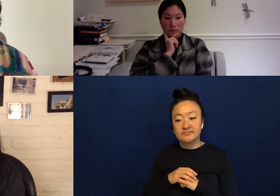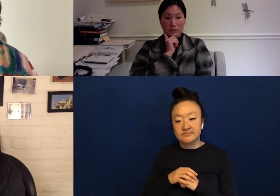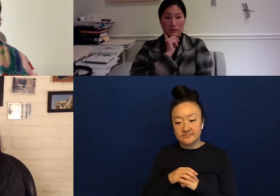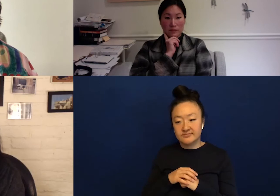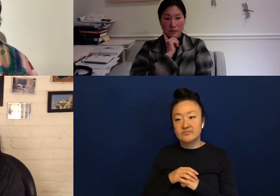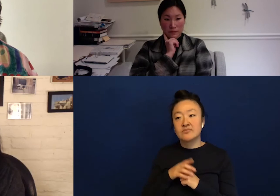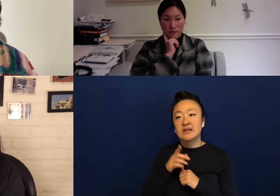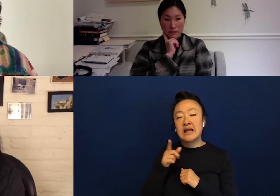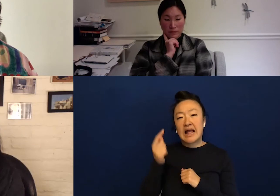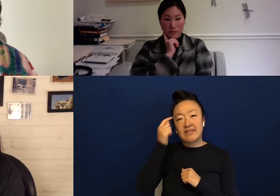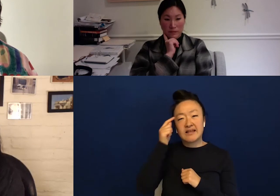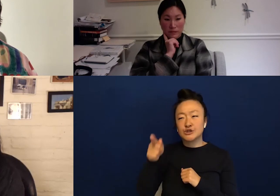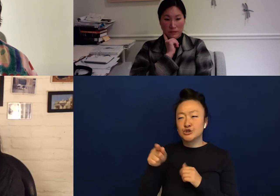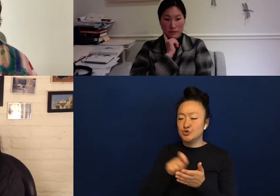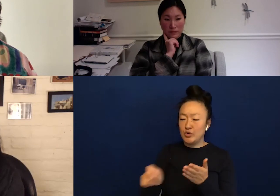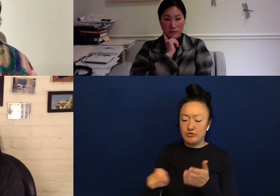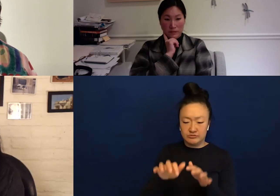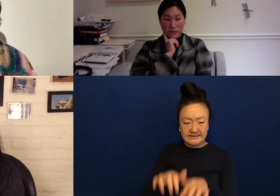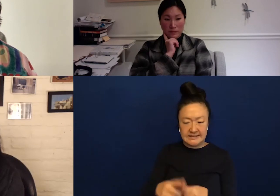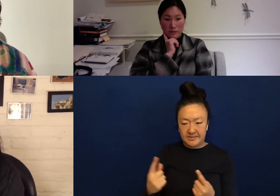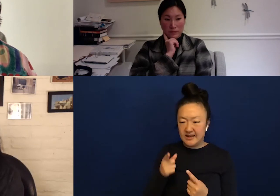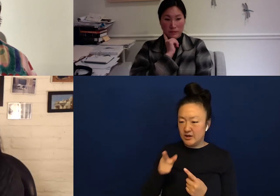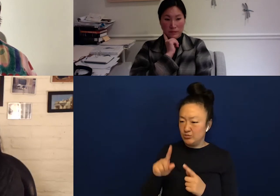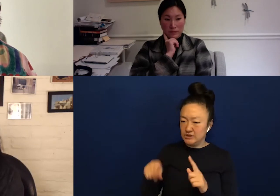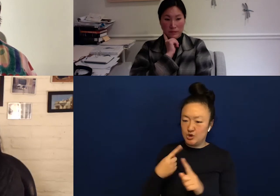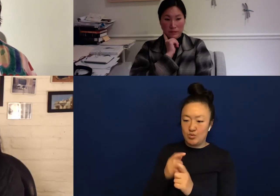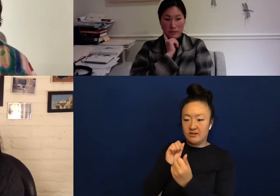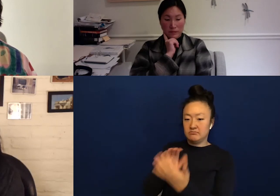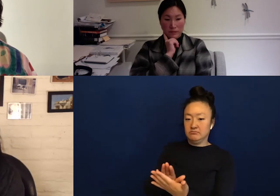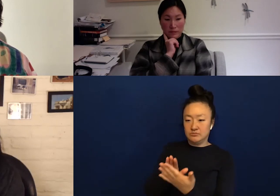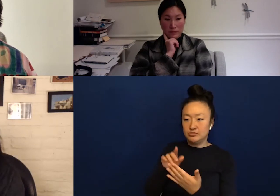and I think she writes something like, it was the only way that I could